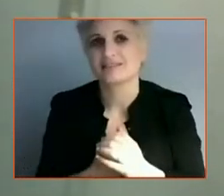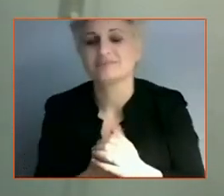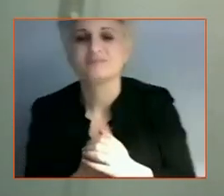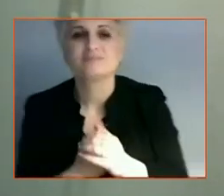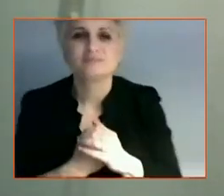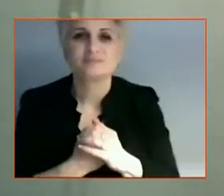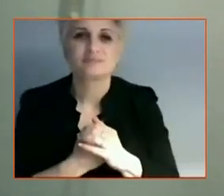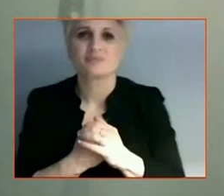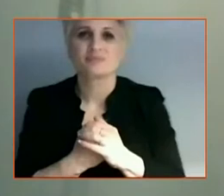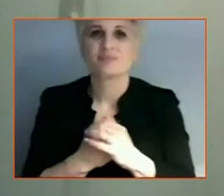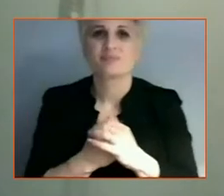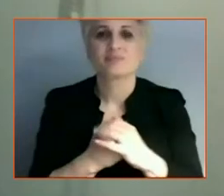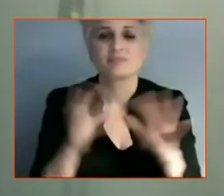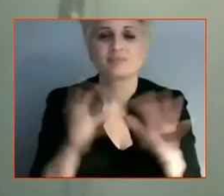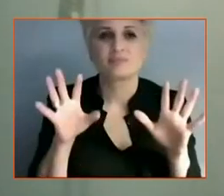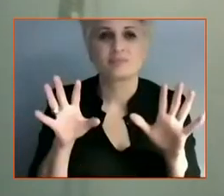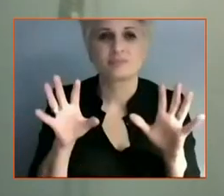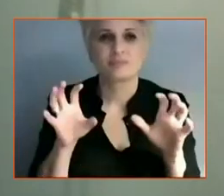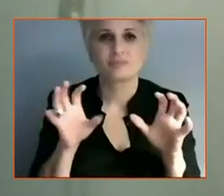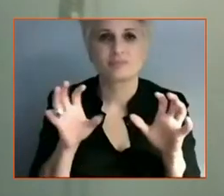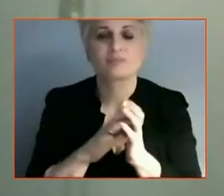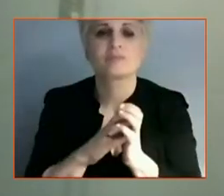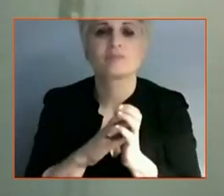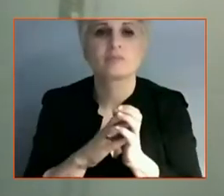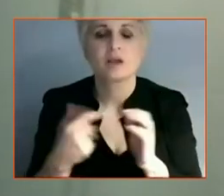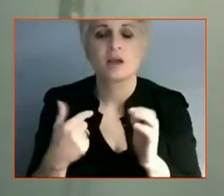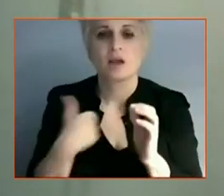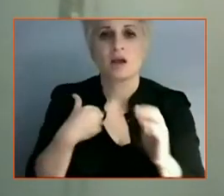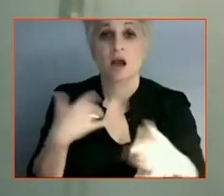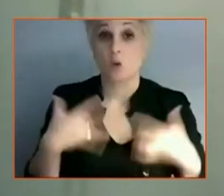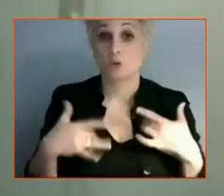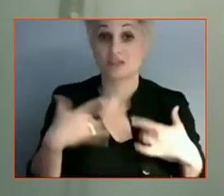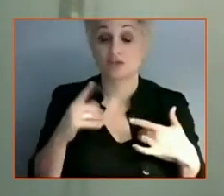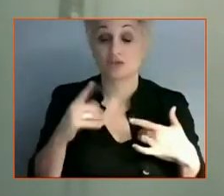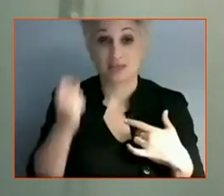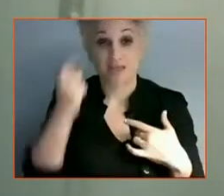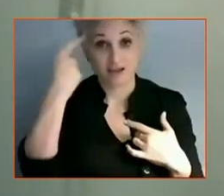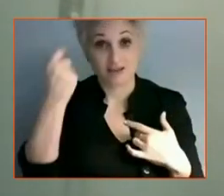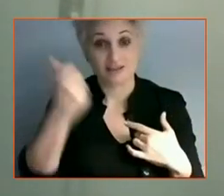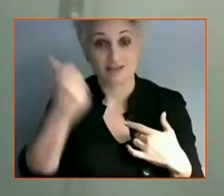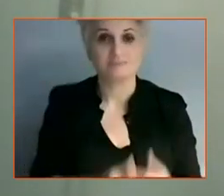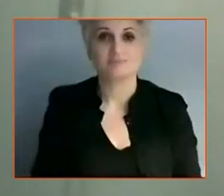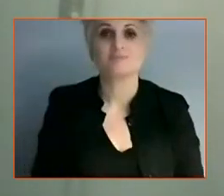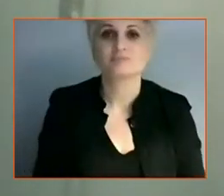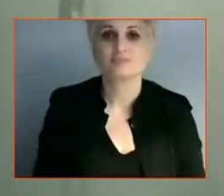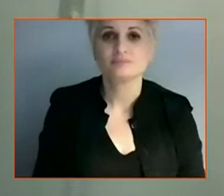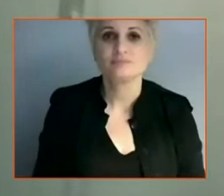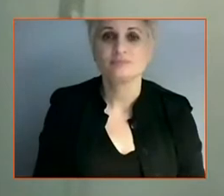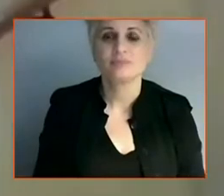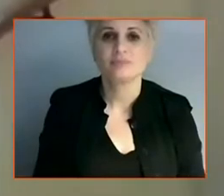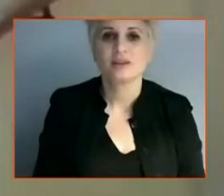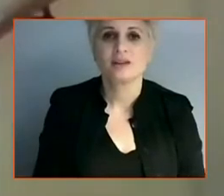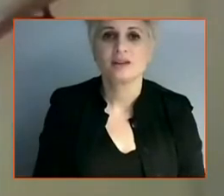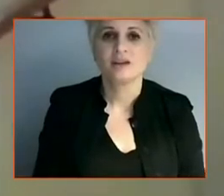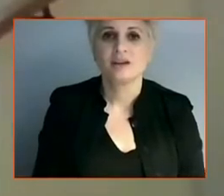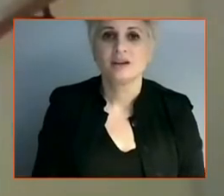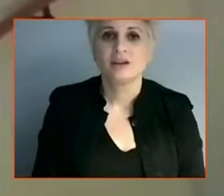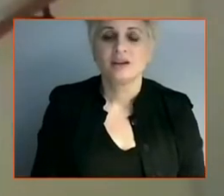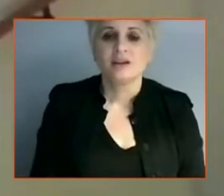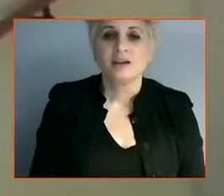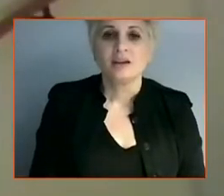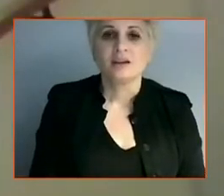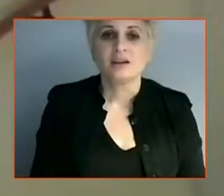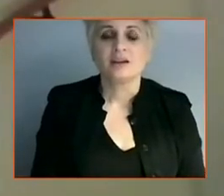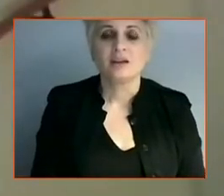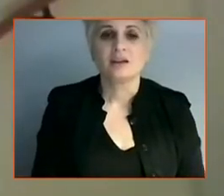for sure. And I was quite interested in that idea. Let's go to some of the questions that have been coming in from